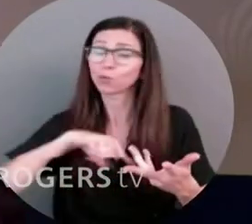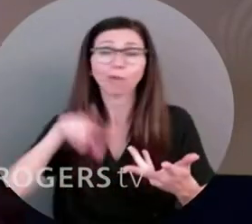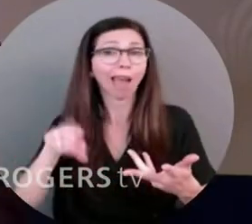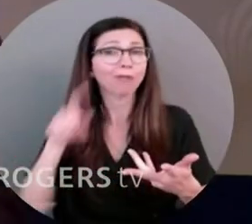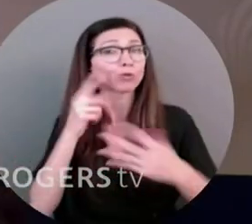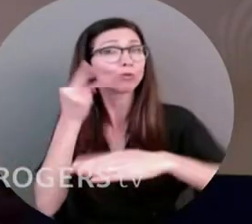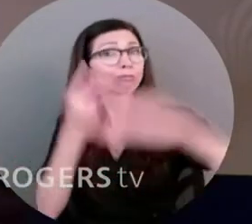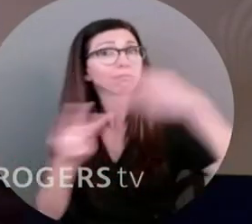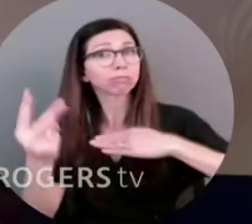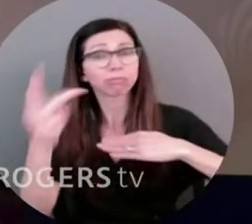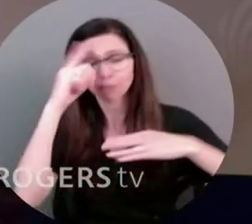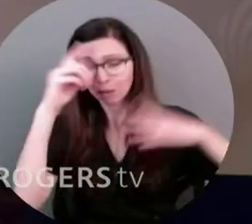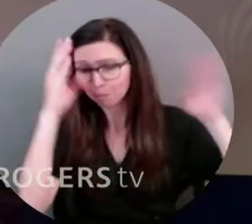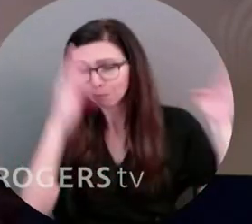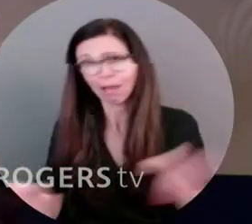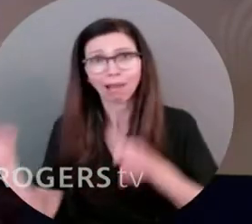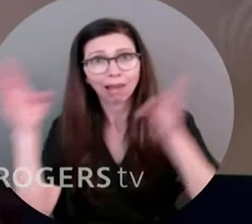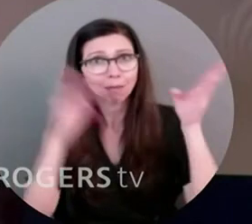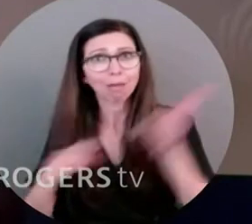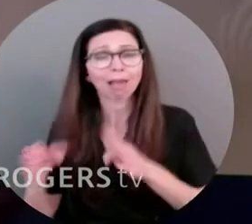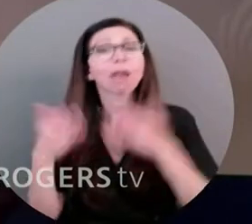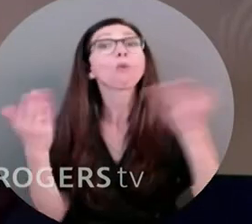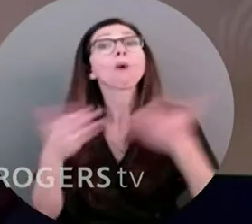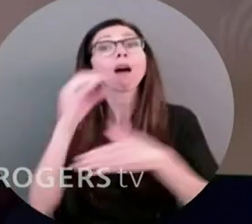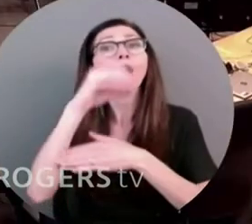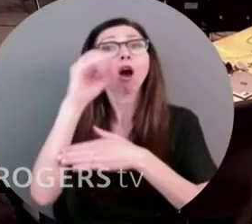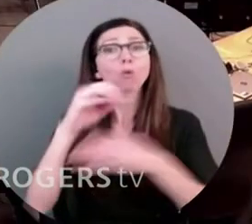our employment lands in the future. Steve?